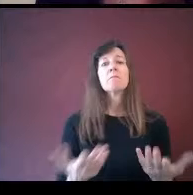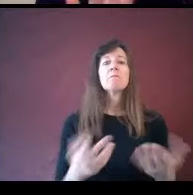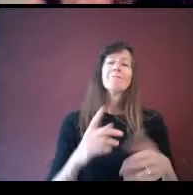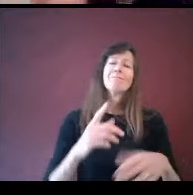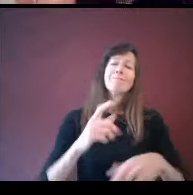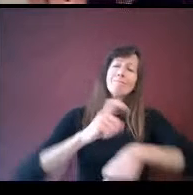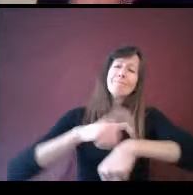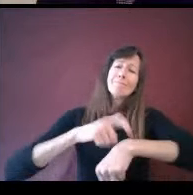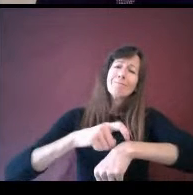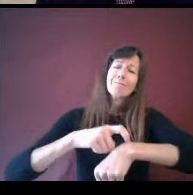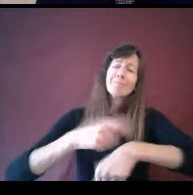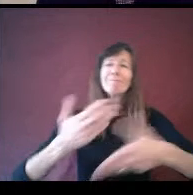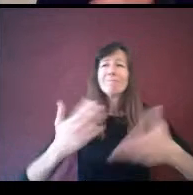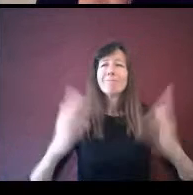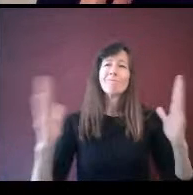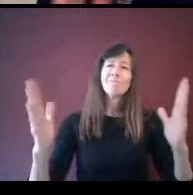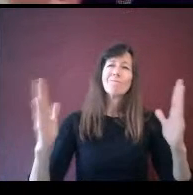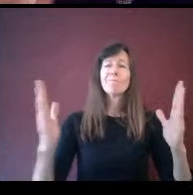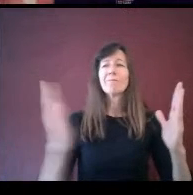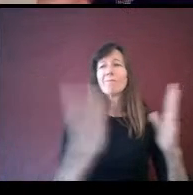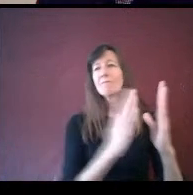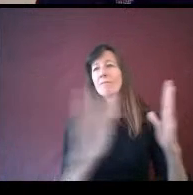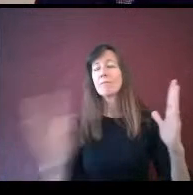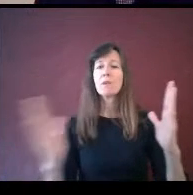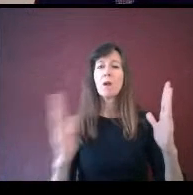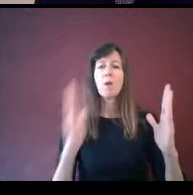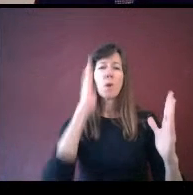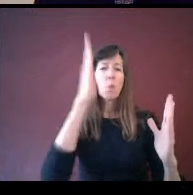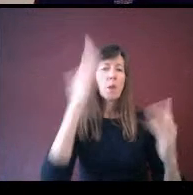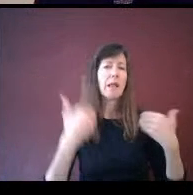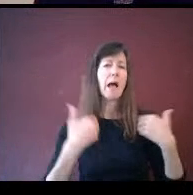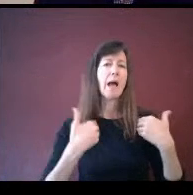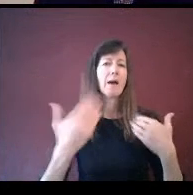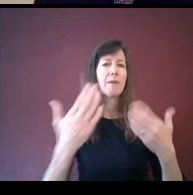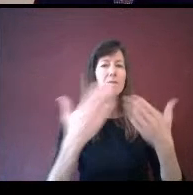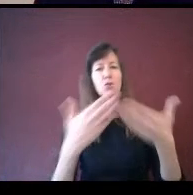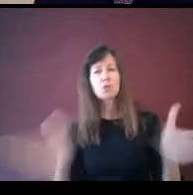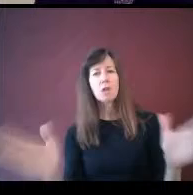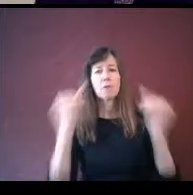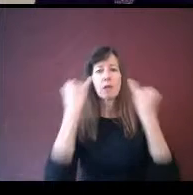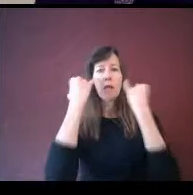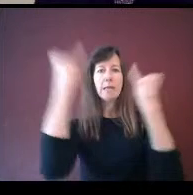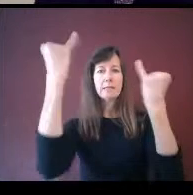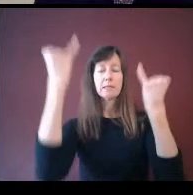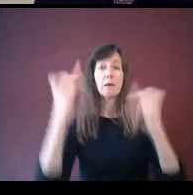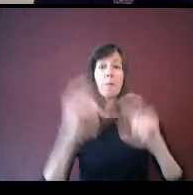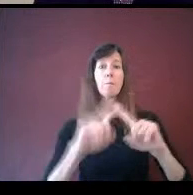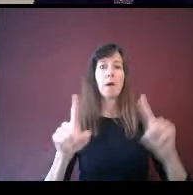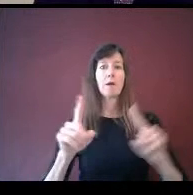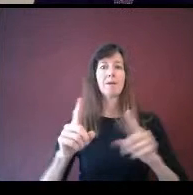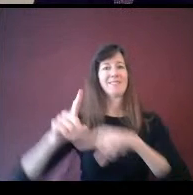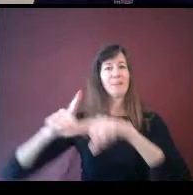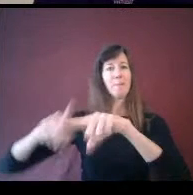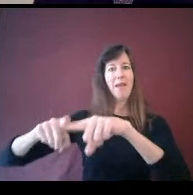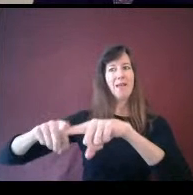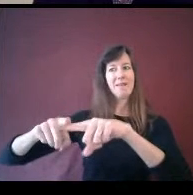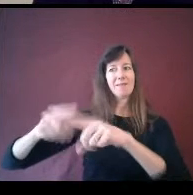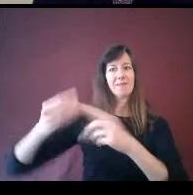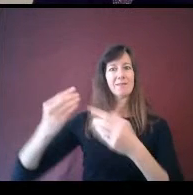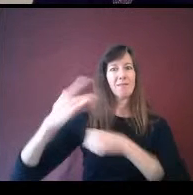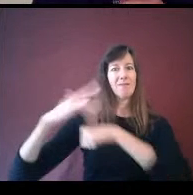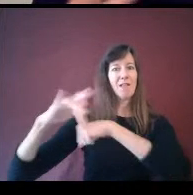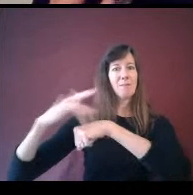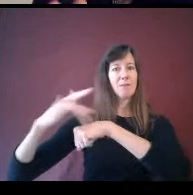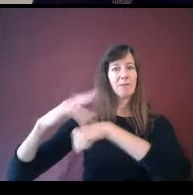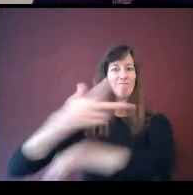we'll have general windows and ideas of the sequencing, but it's really going to be driven by the availability of the vaccine based